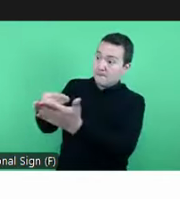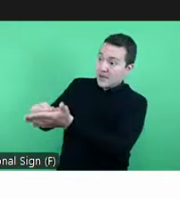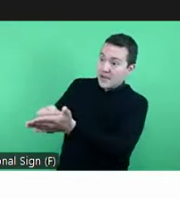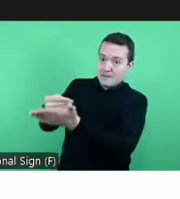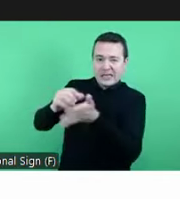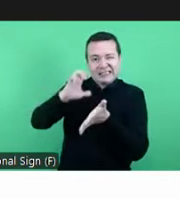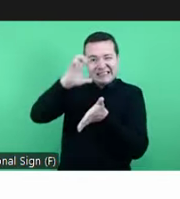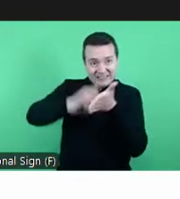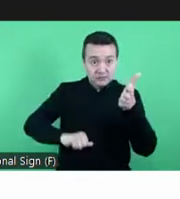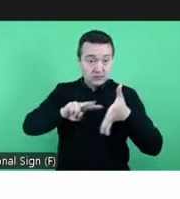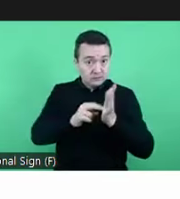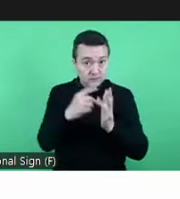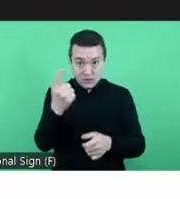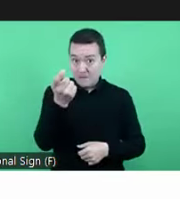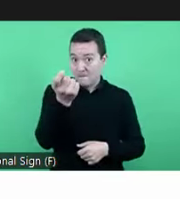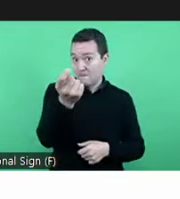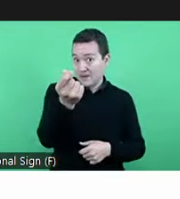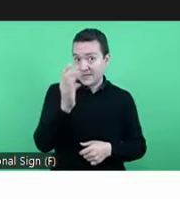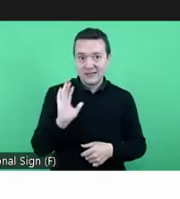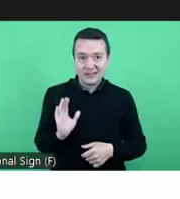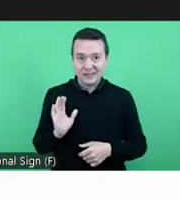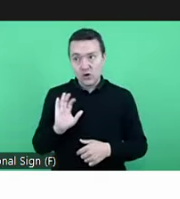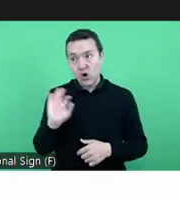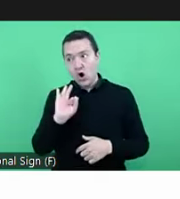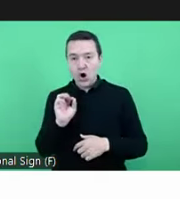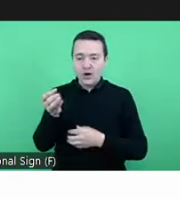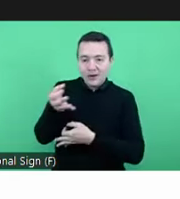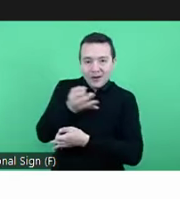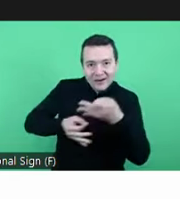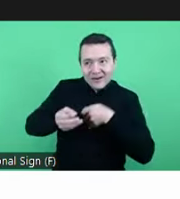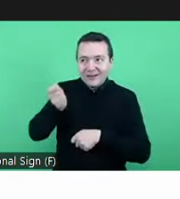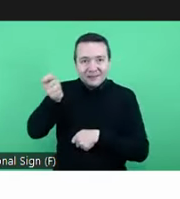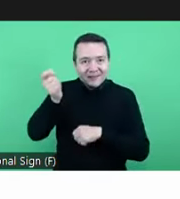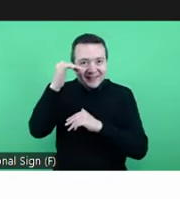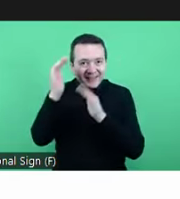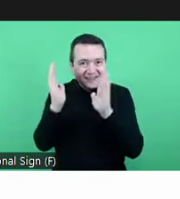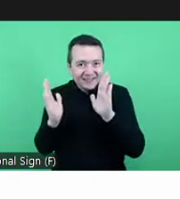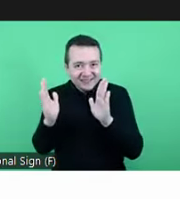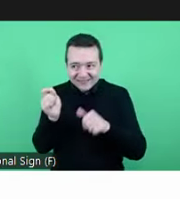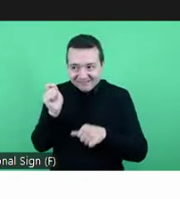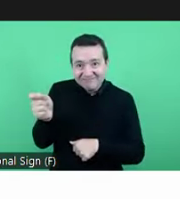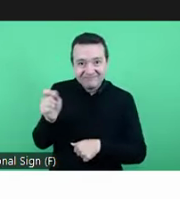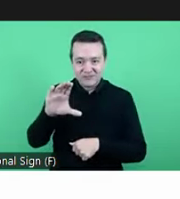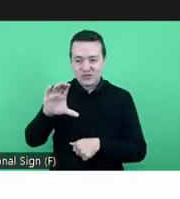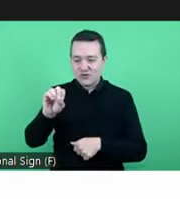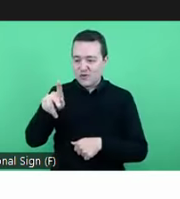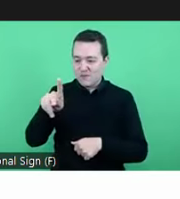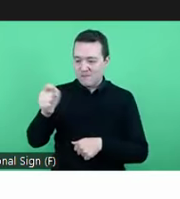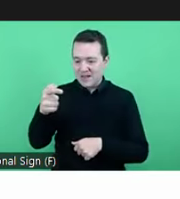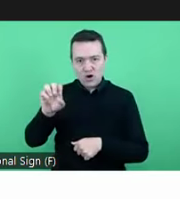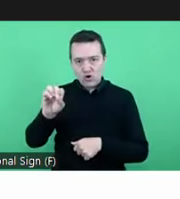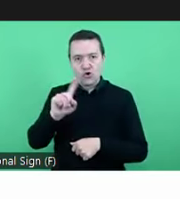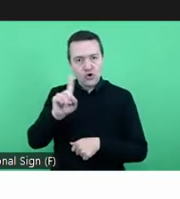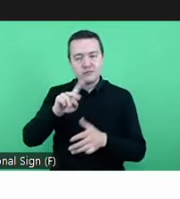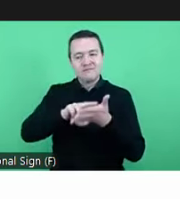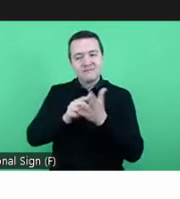not only a pricing and co-pays affair, but it's also about